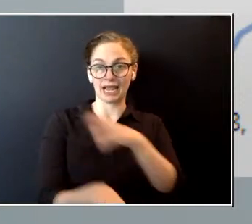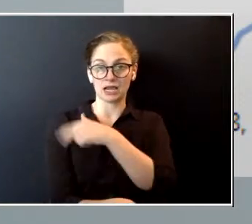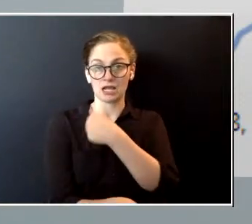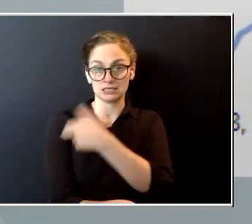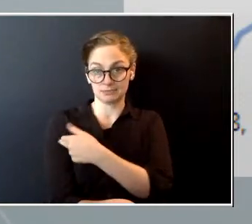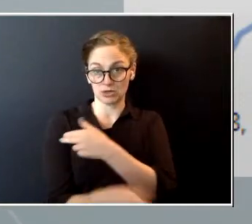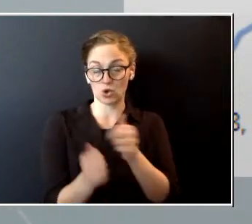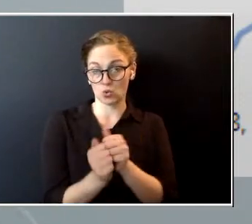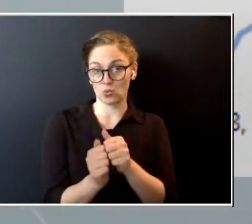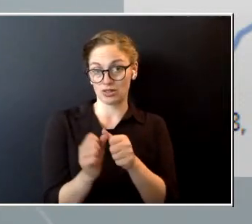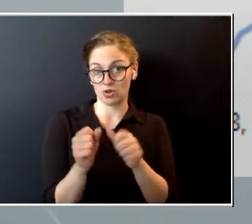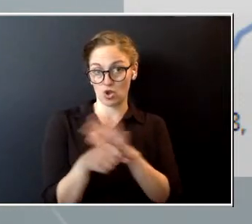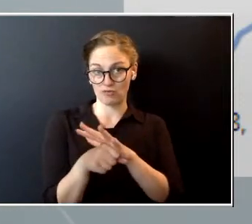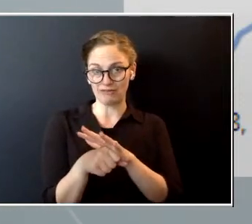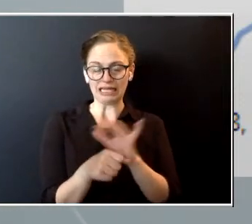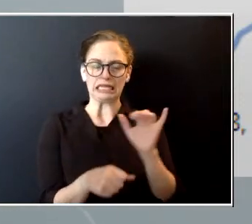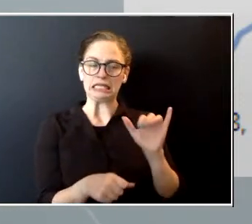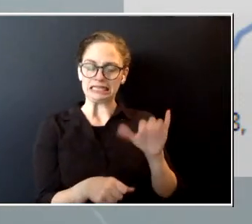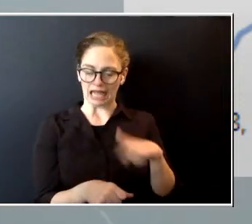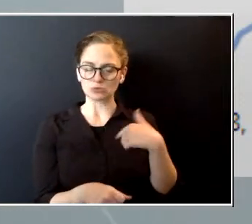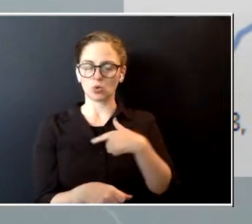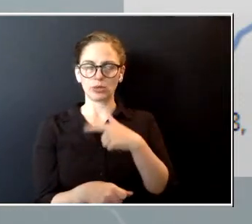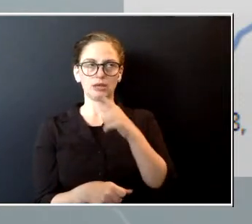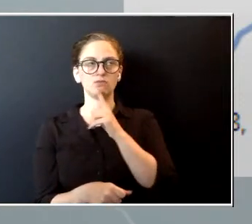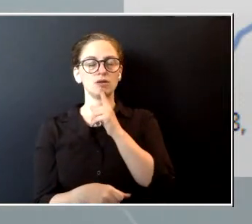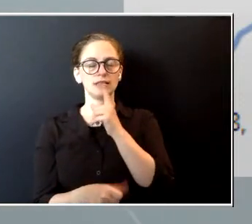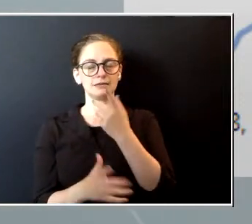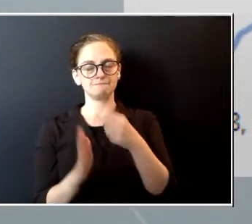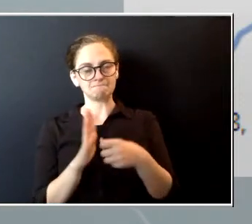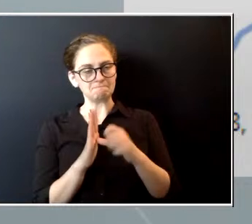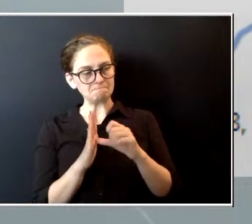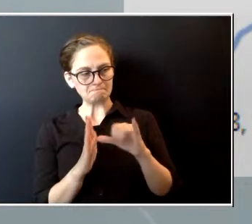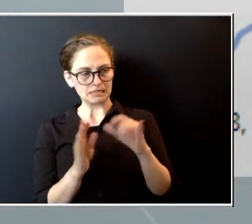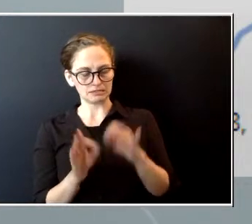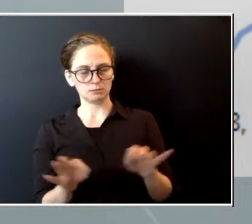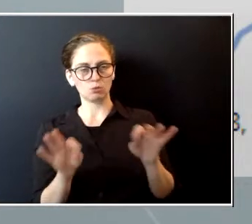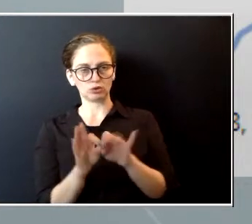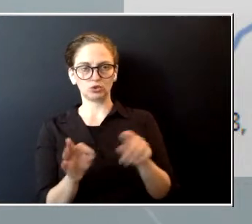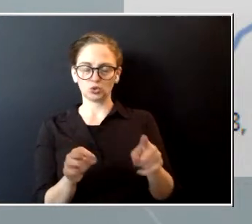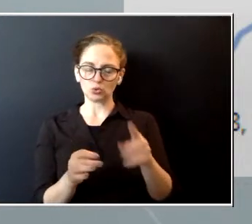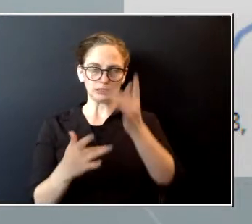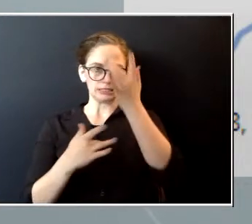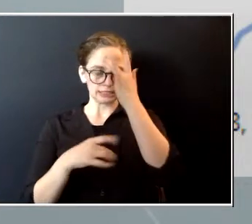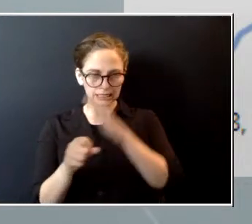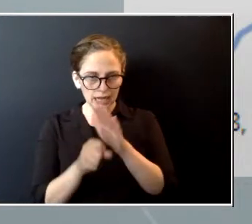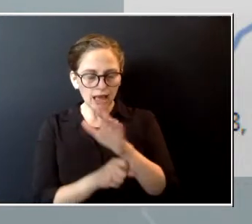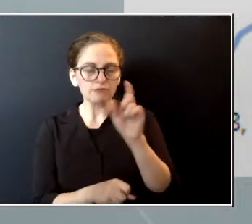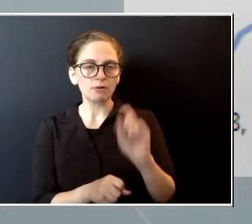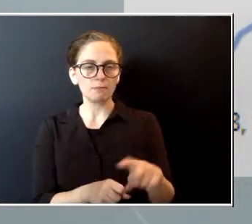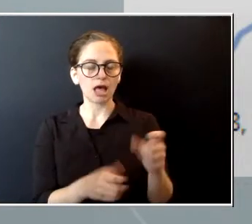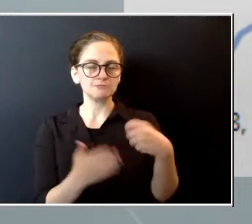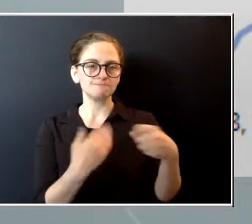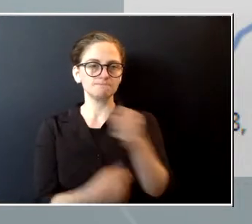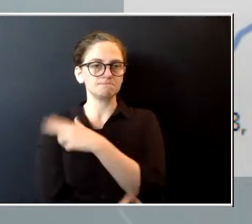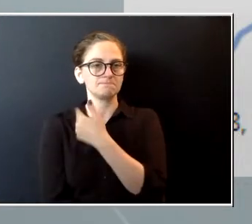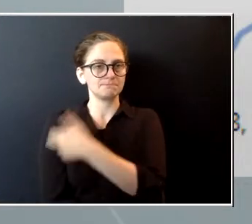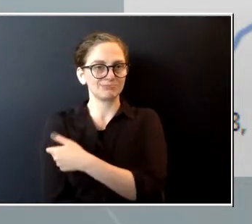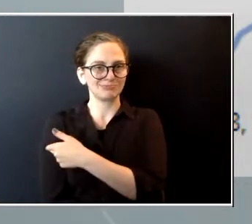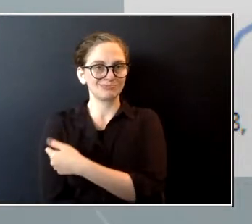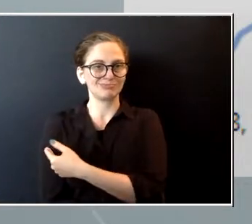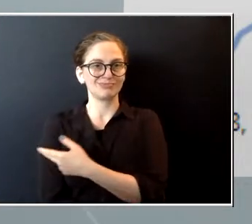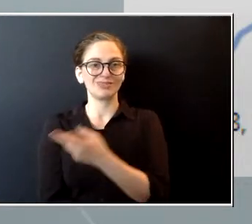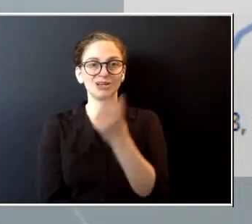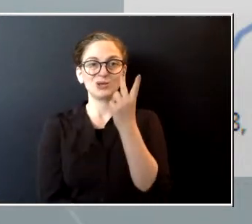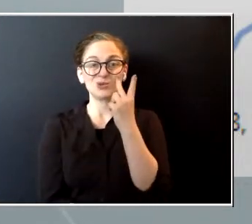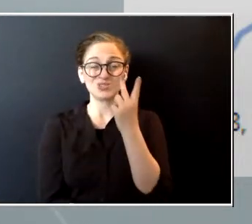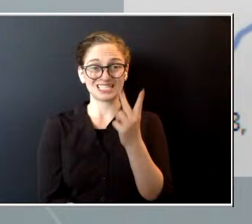means you are ill enough to go to the hospital, unfortunately. So what you can see now is the rate of hospitalization per 100,000 people